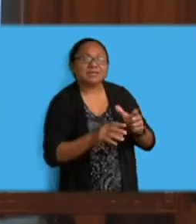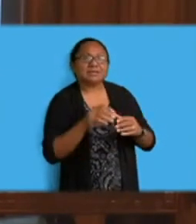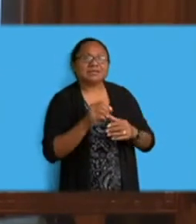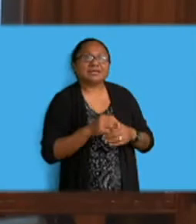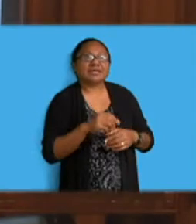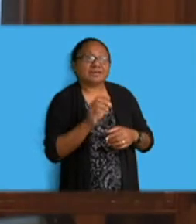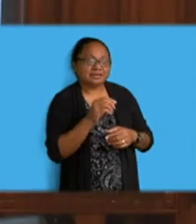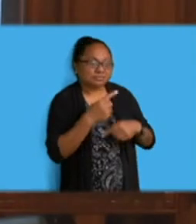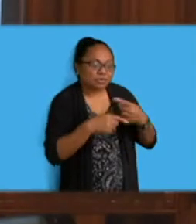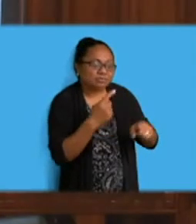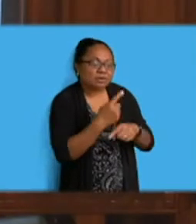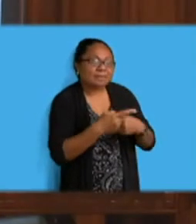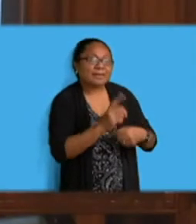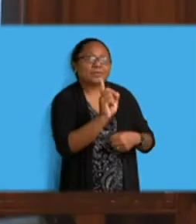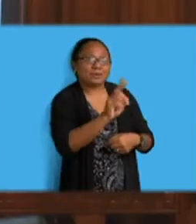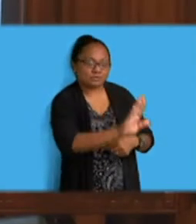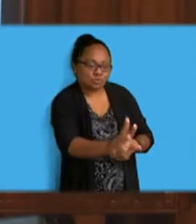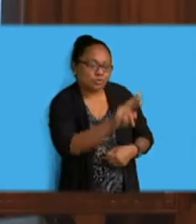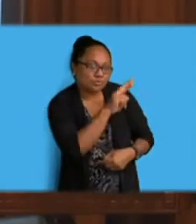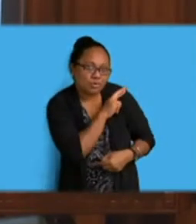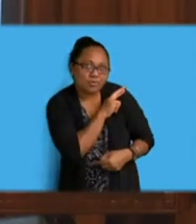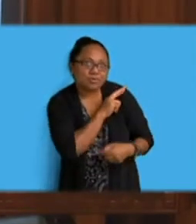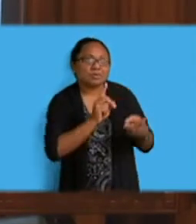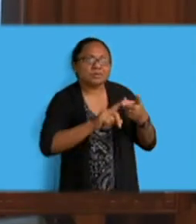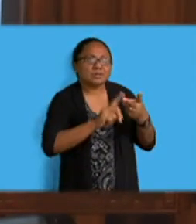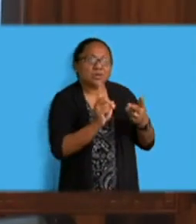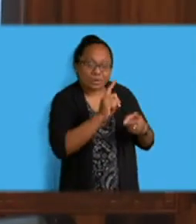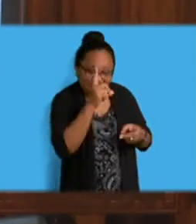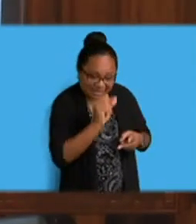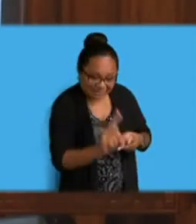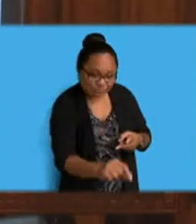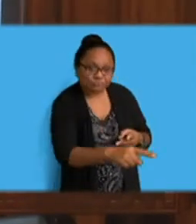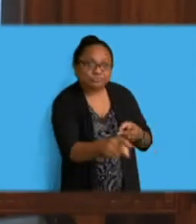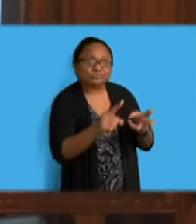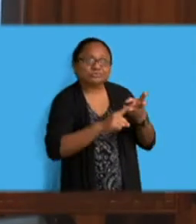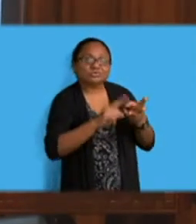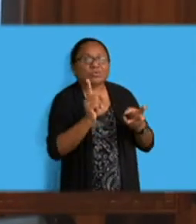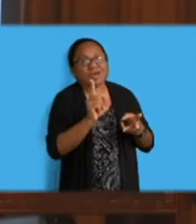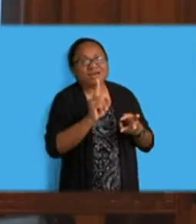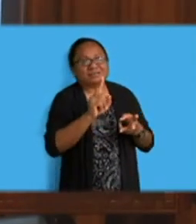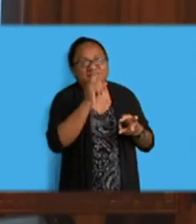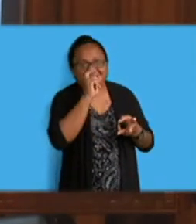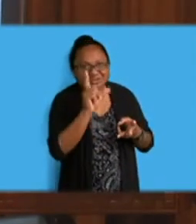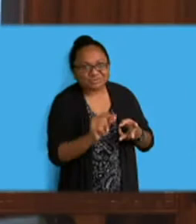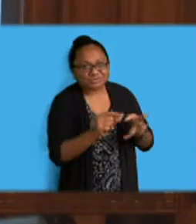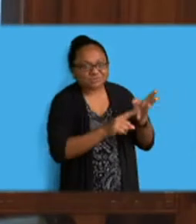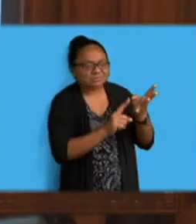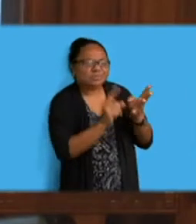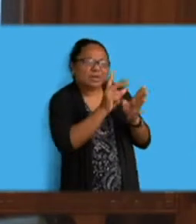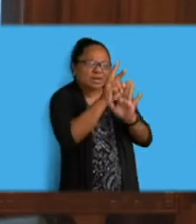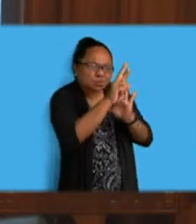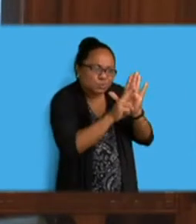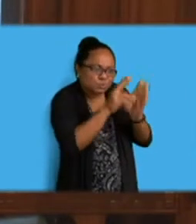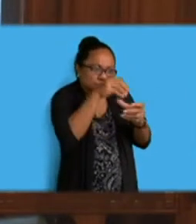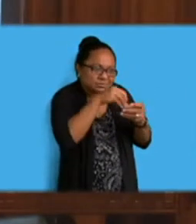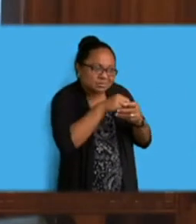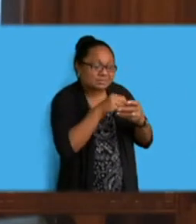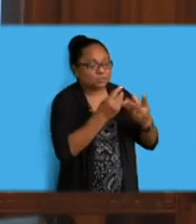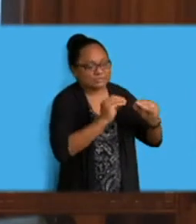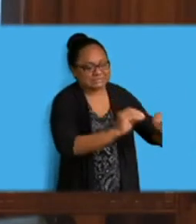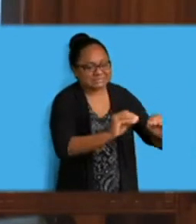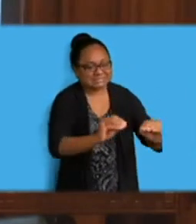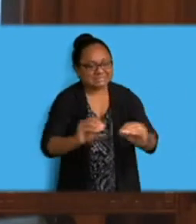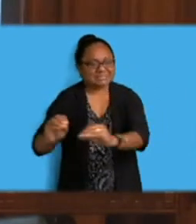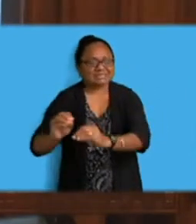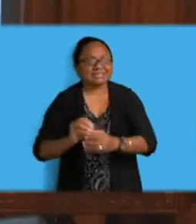their roles and responsibilities, the things that they can do and they can't do, and what are the processes for ensuring that the free